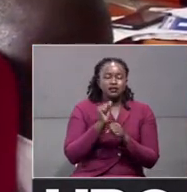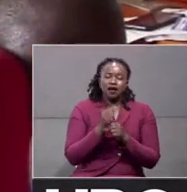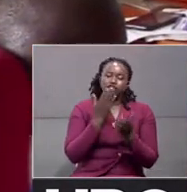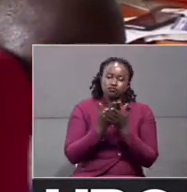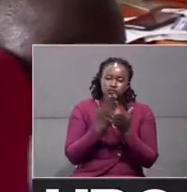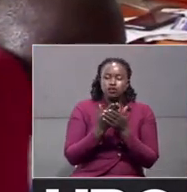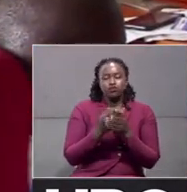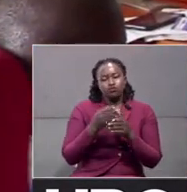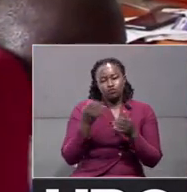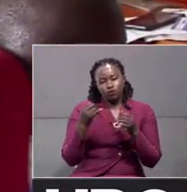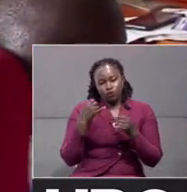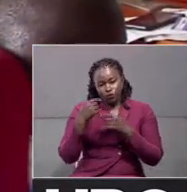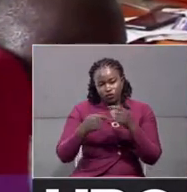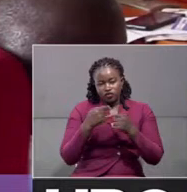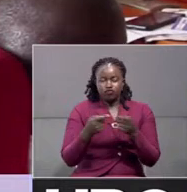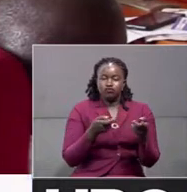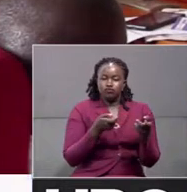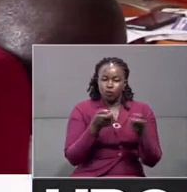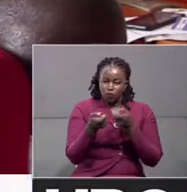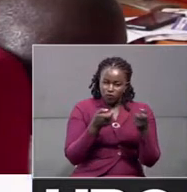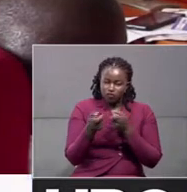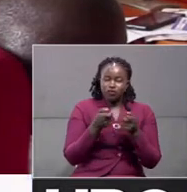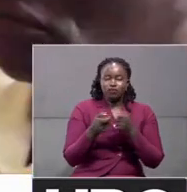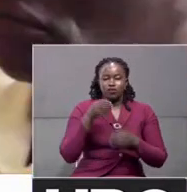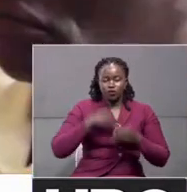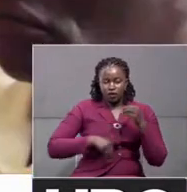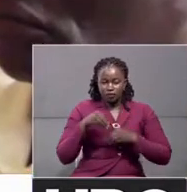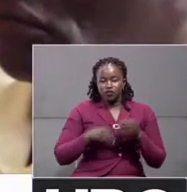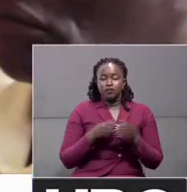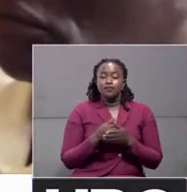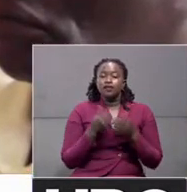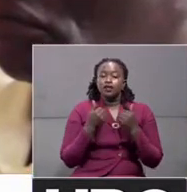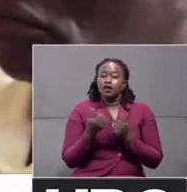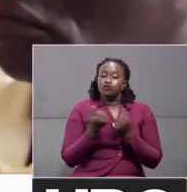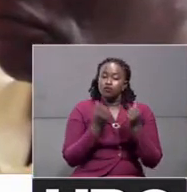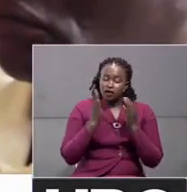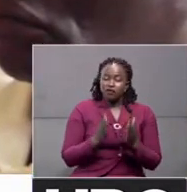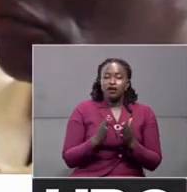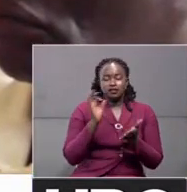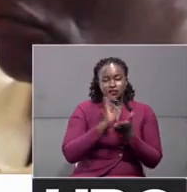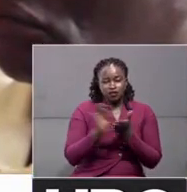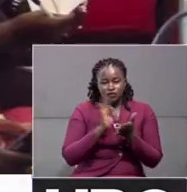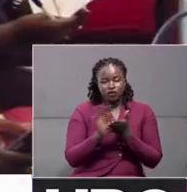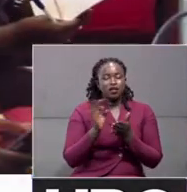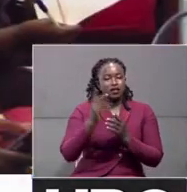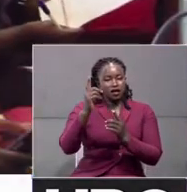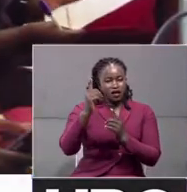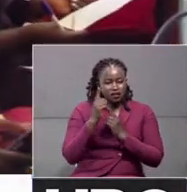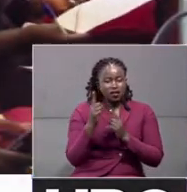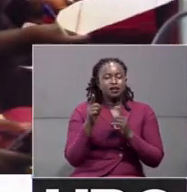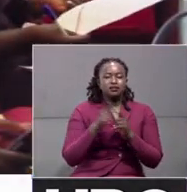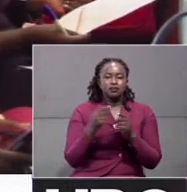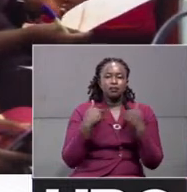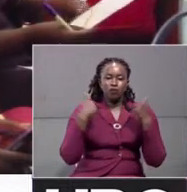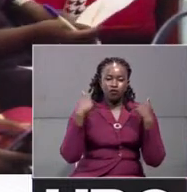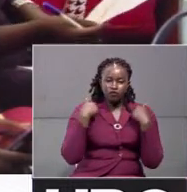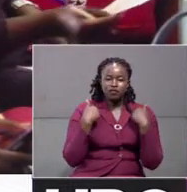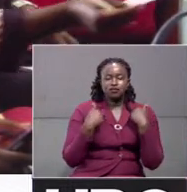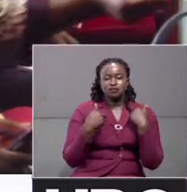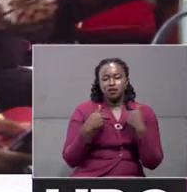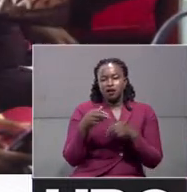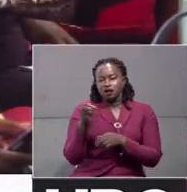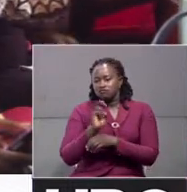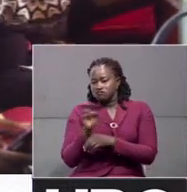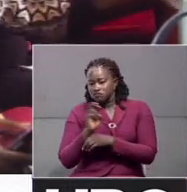In an engagement with the IGG, drivers, secretaries, askaris and office attendants voiced their concerns about